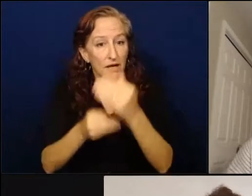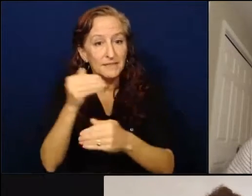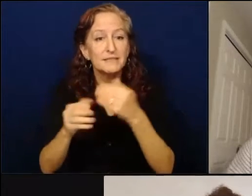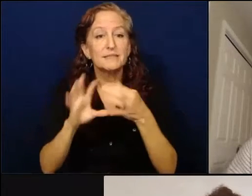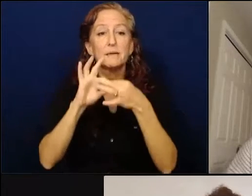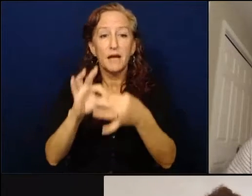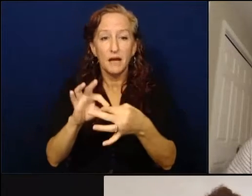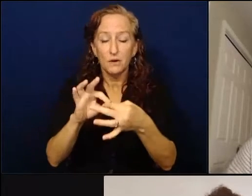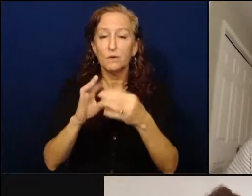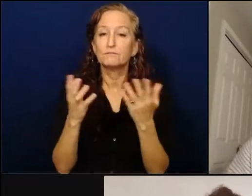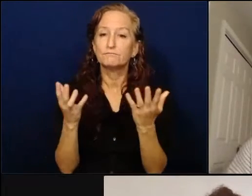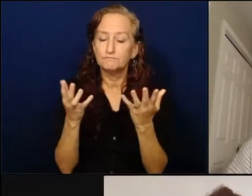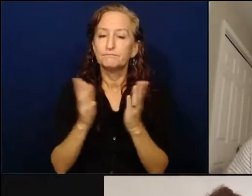around,